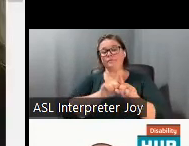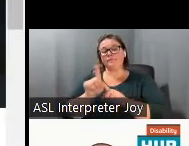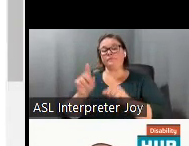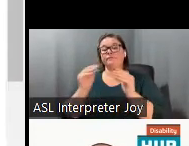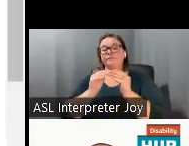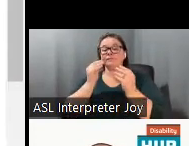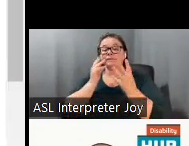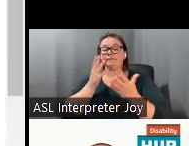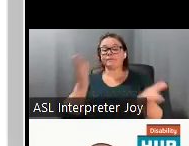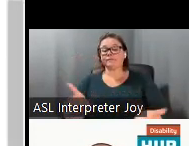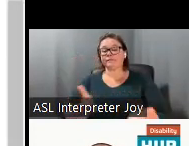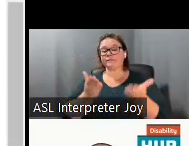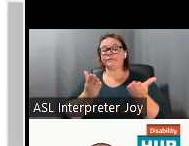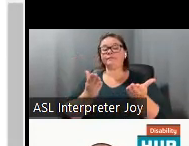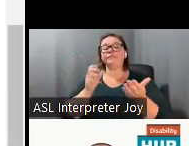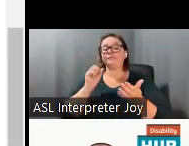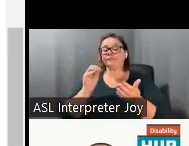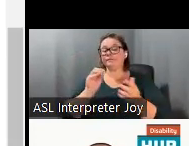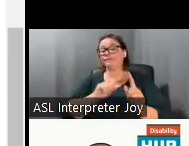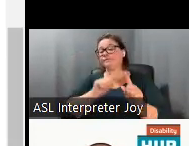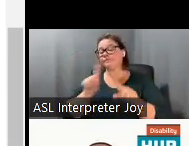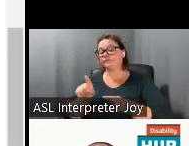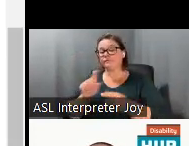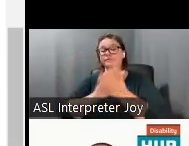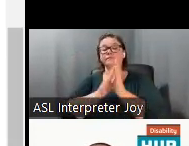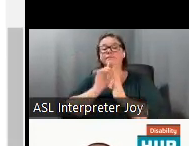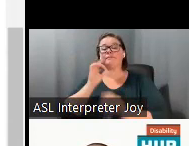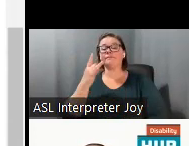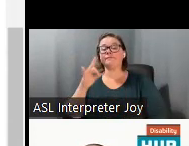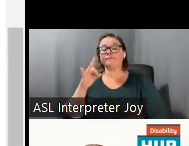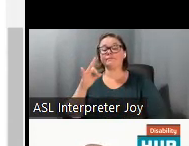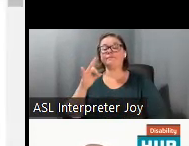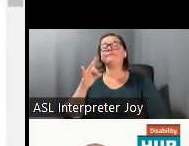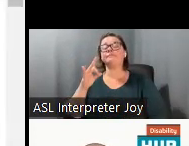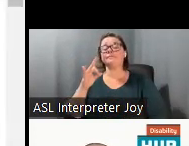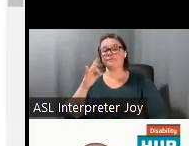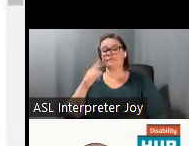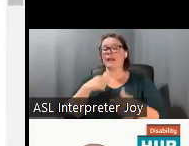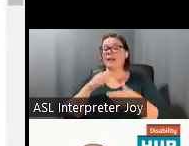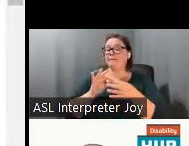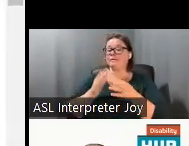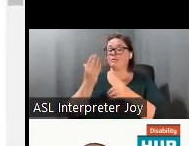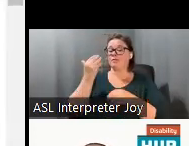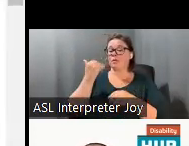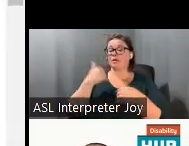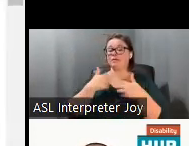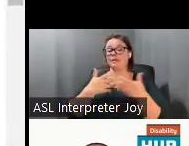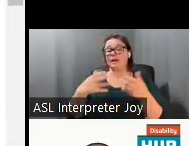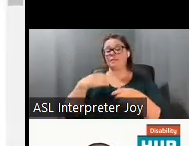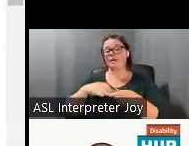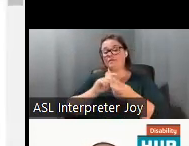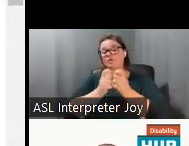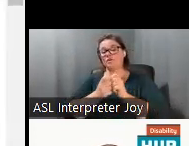information on here. So going to turning 18, as I mentioned earlier, there's a lot of benefit changes around